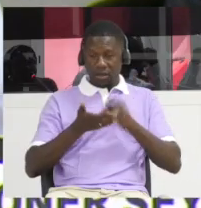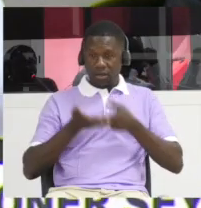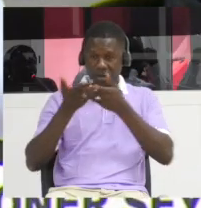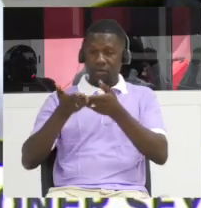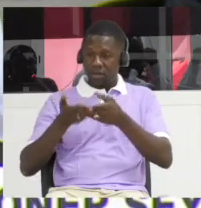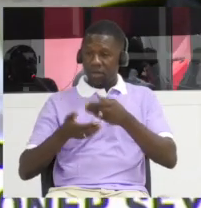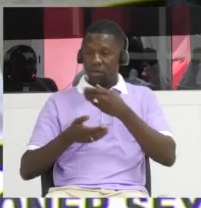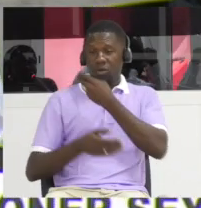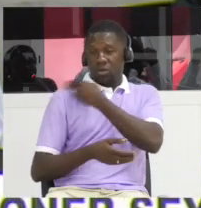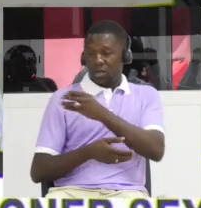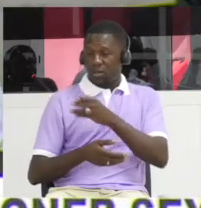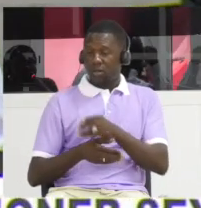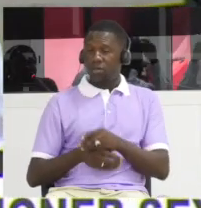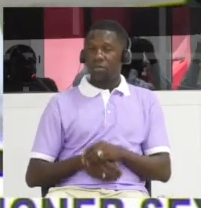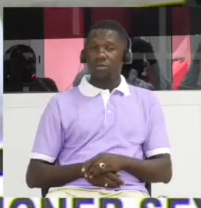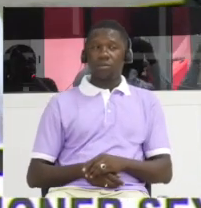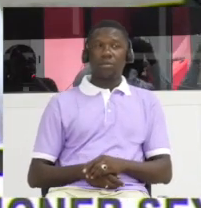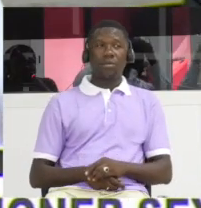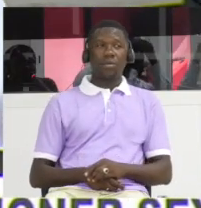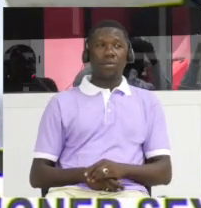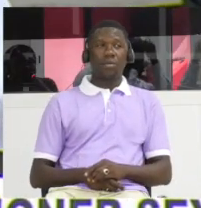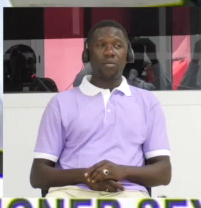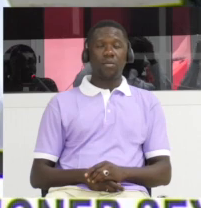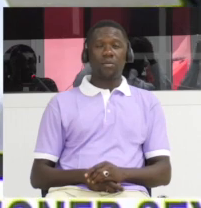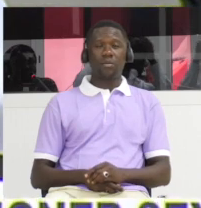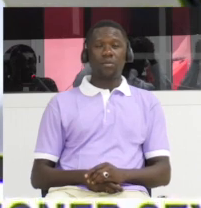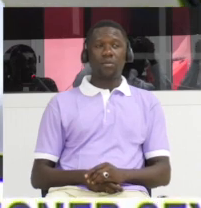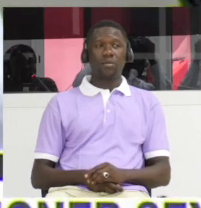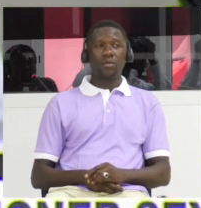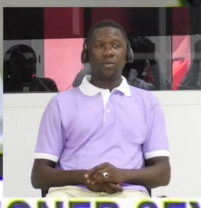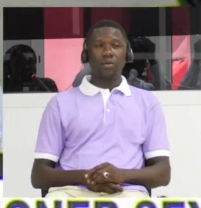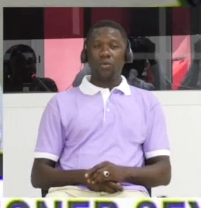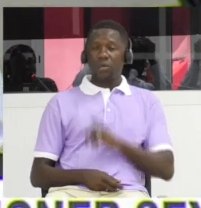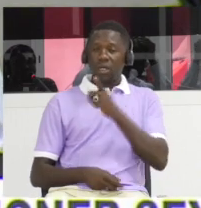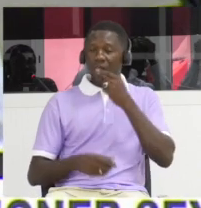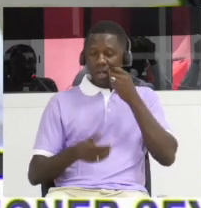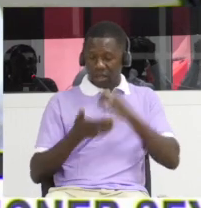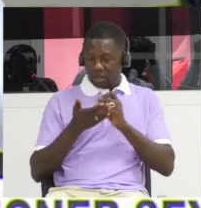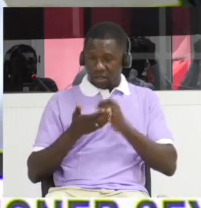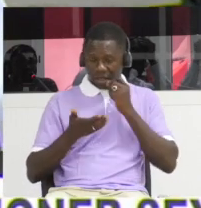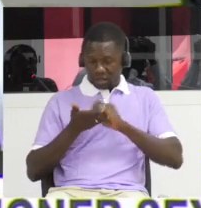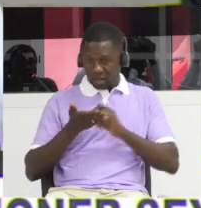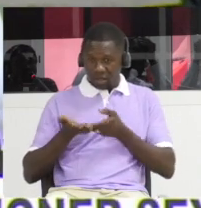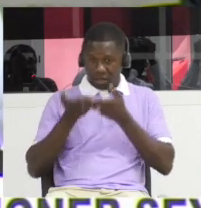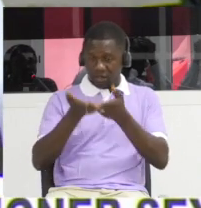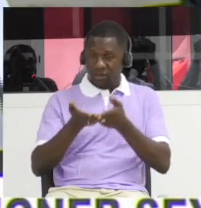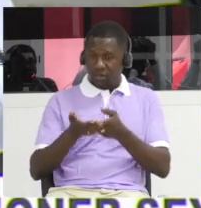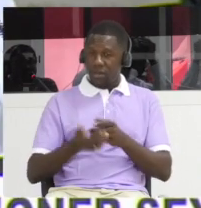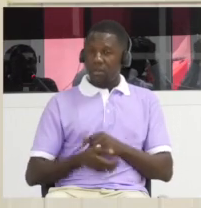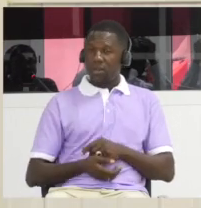was recalled. Yaw ko wuté fi. When he was removed as head of the army, was he written to as he wrote to the next man who came after